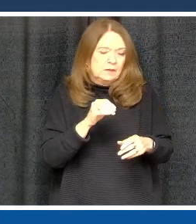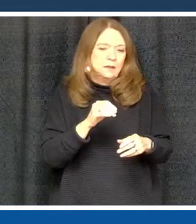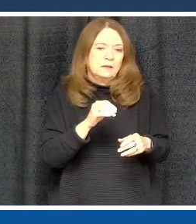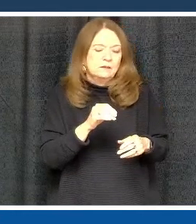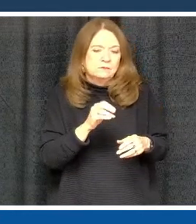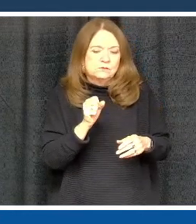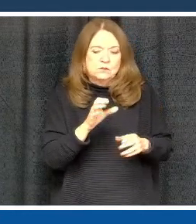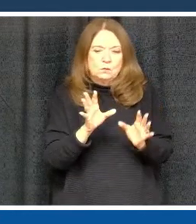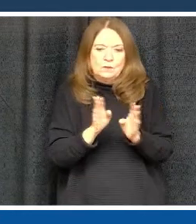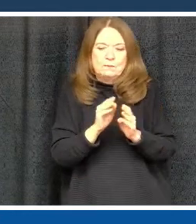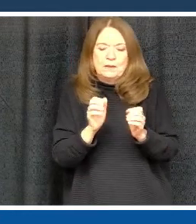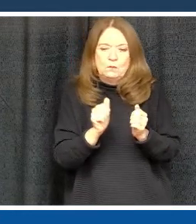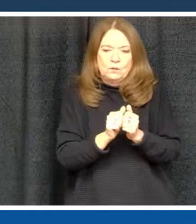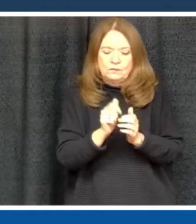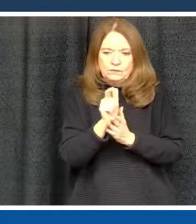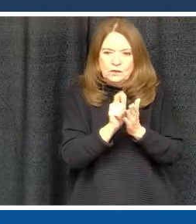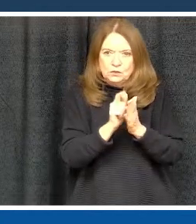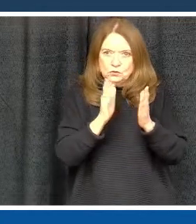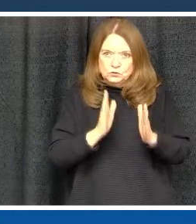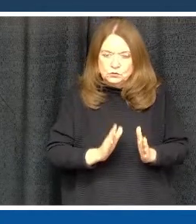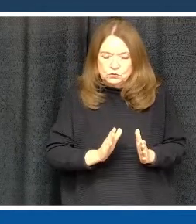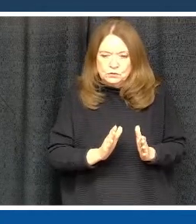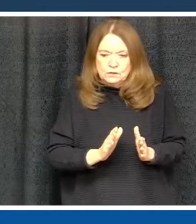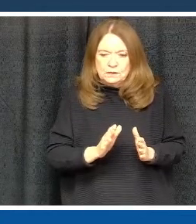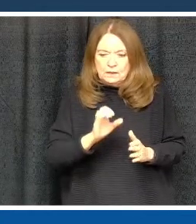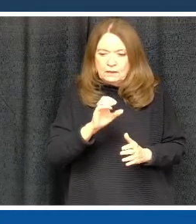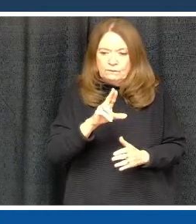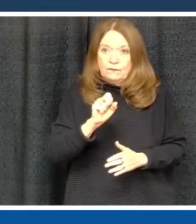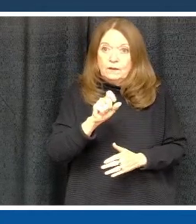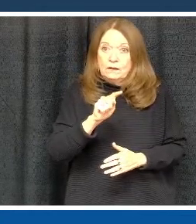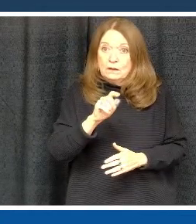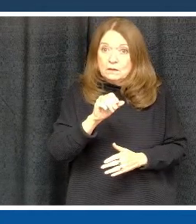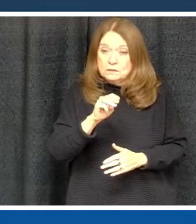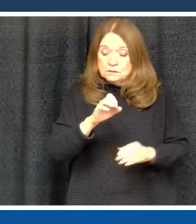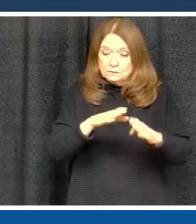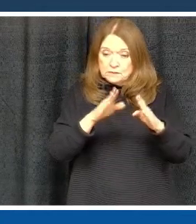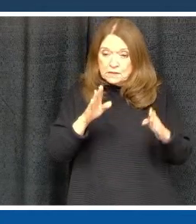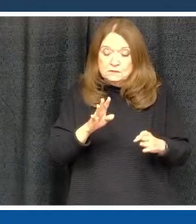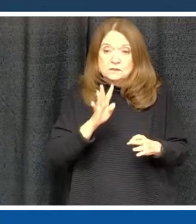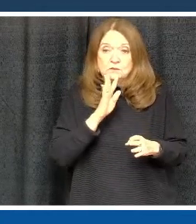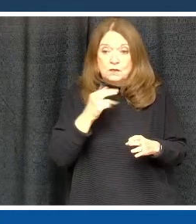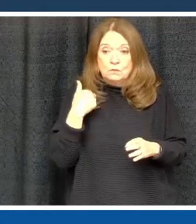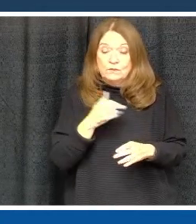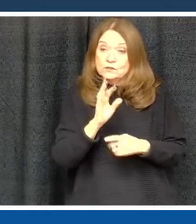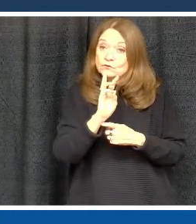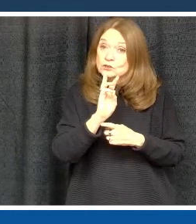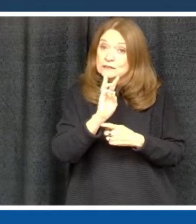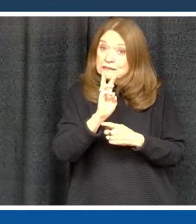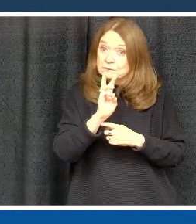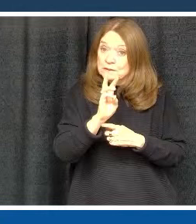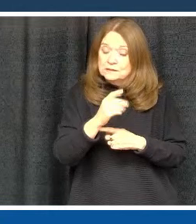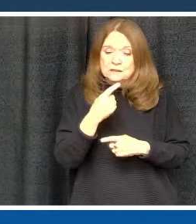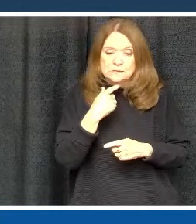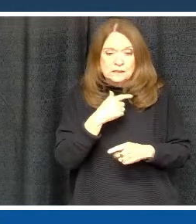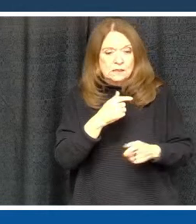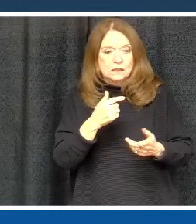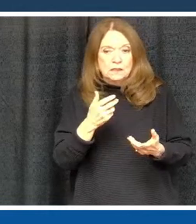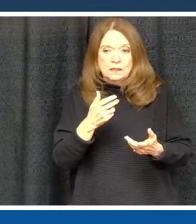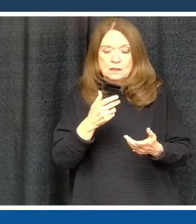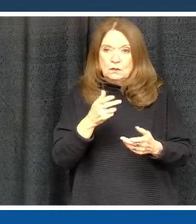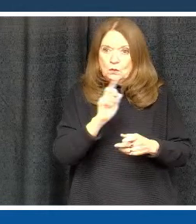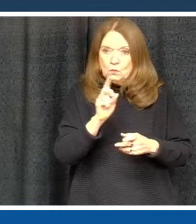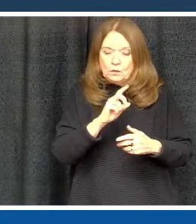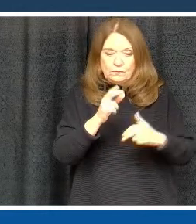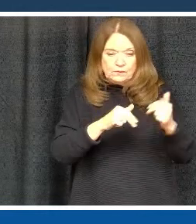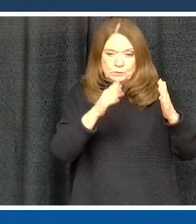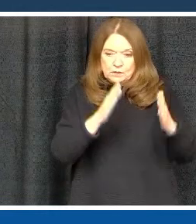we met with the attorney at the customs house. He sat and talked with us for 6 minutes, and he said, I am turning it where the developer is